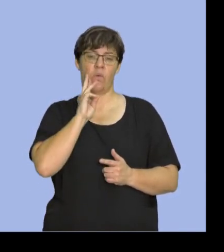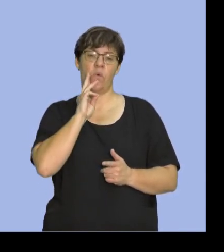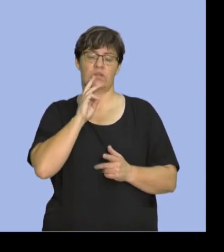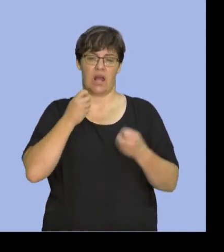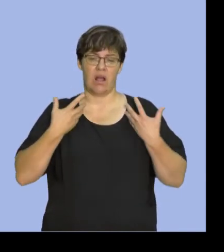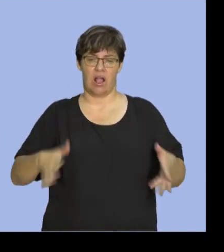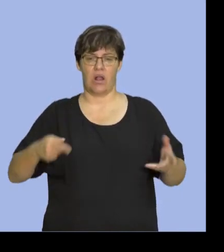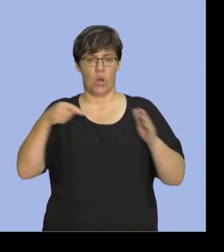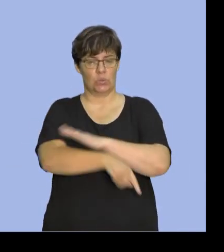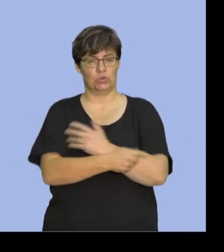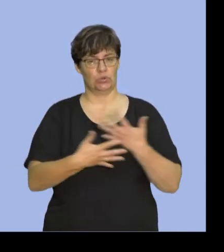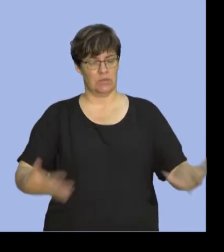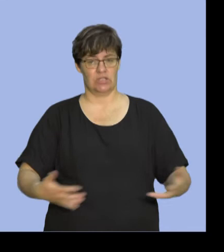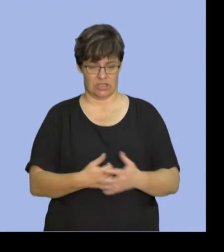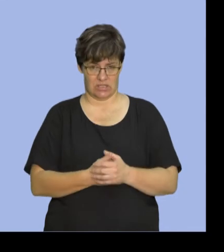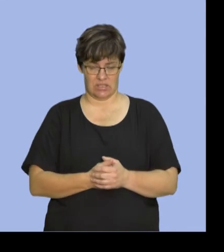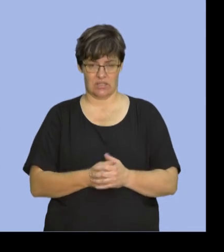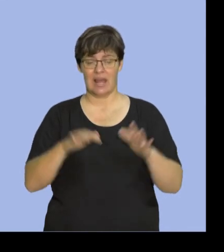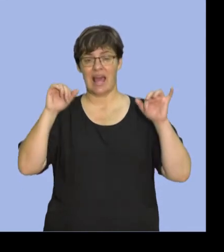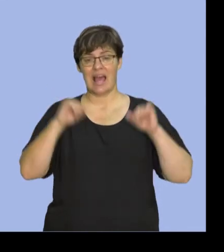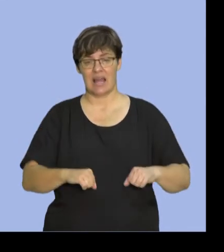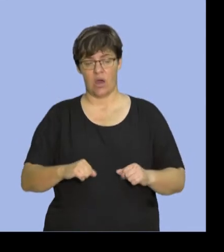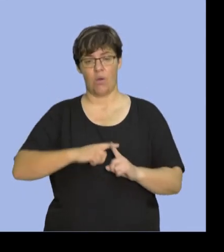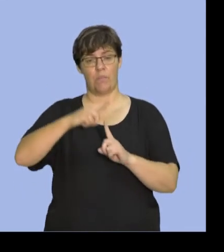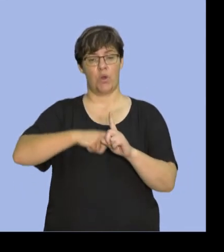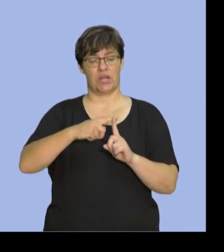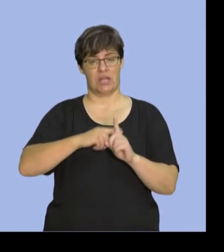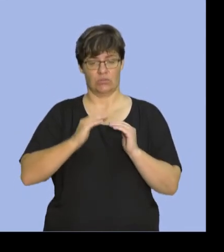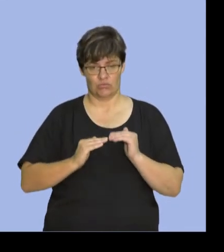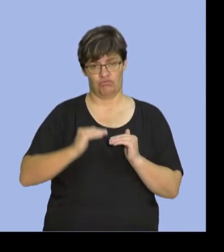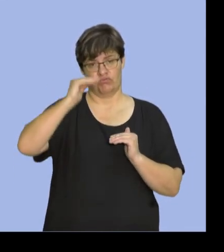sweating and allows the core body temperature to rise.